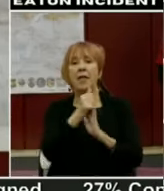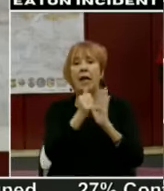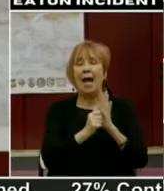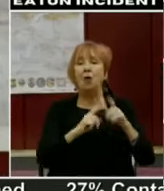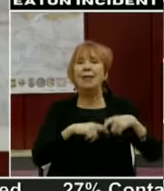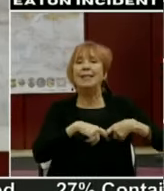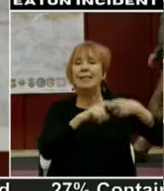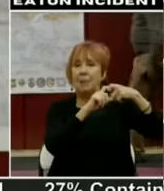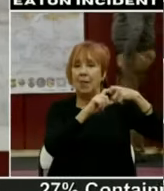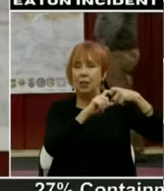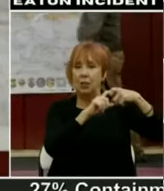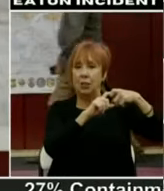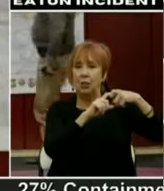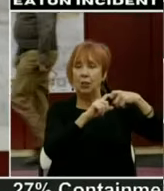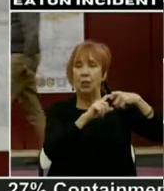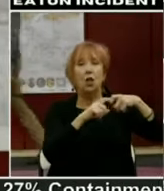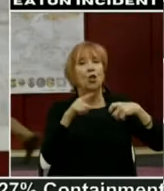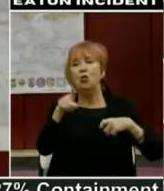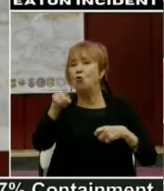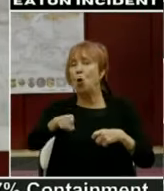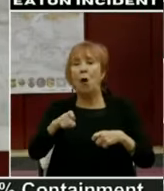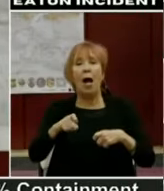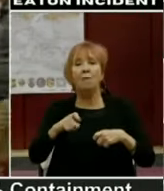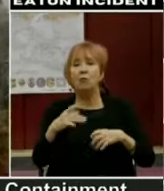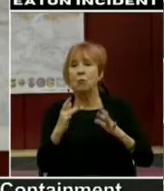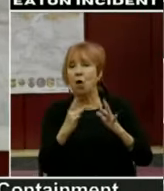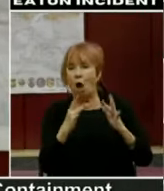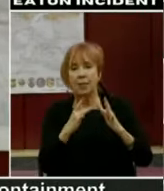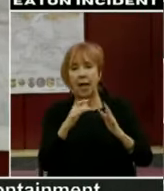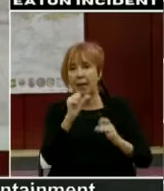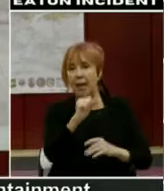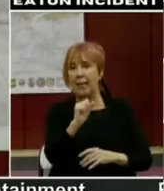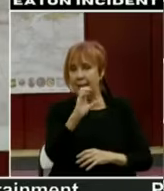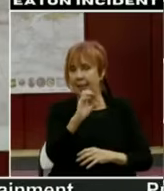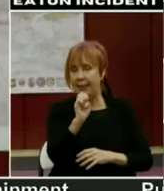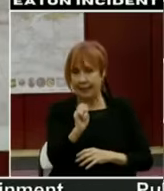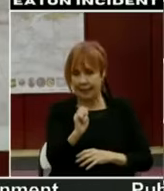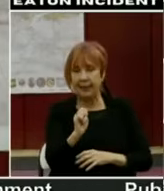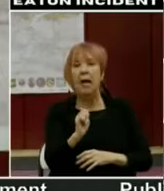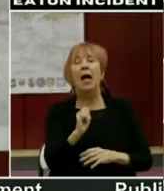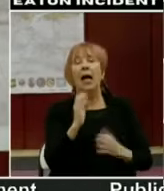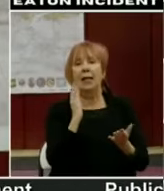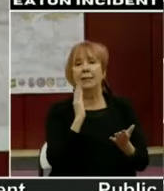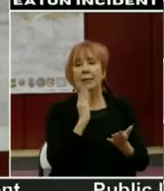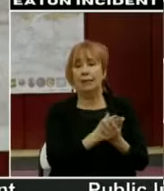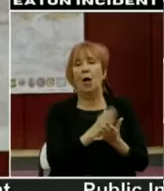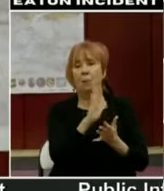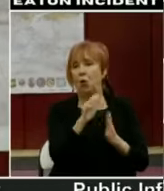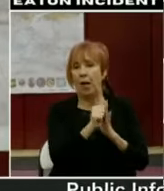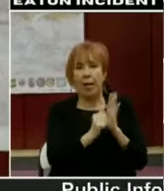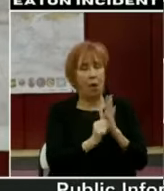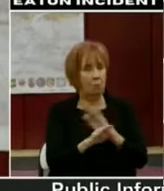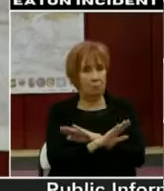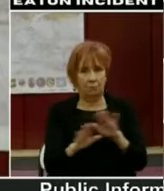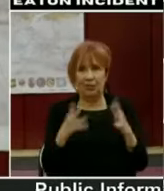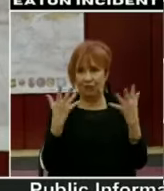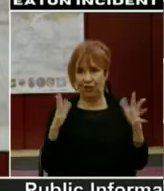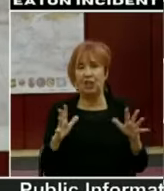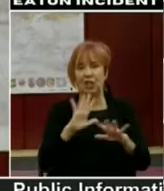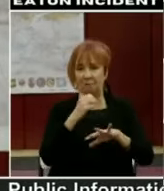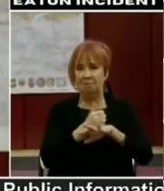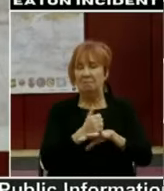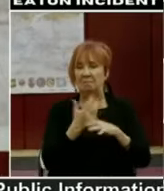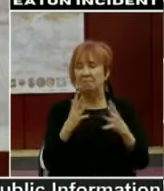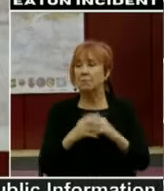suspension. No action needed on the customer's part. Another question that's come up, again, really